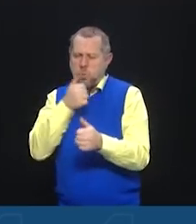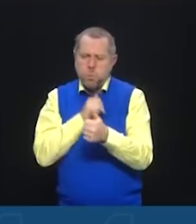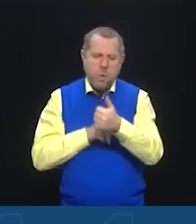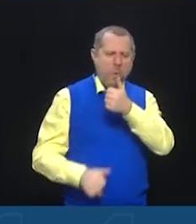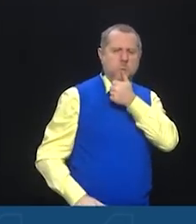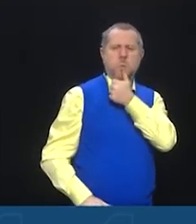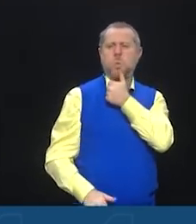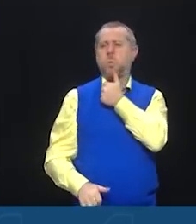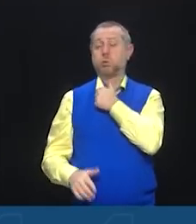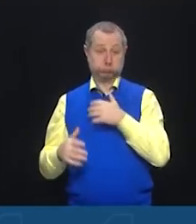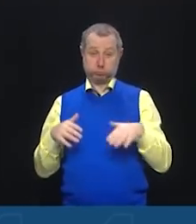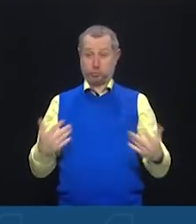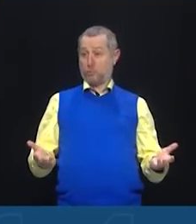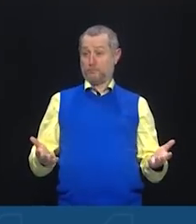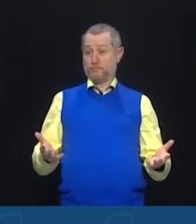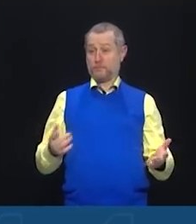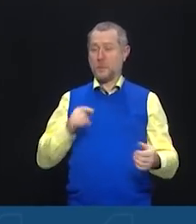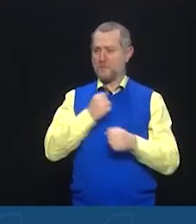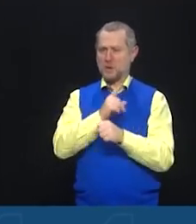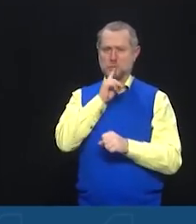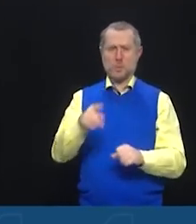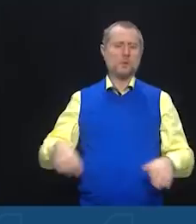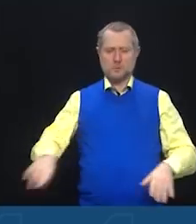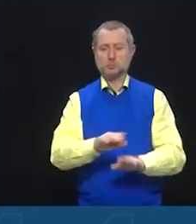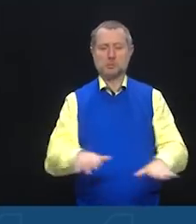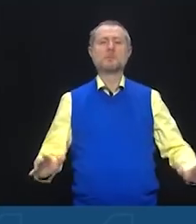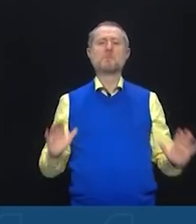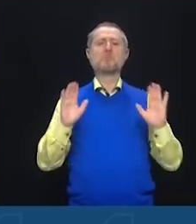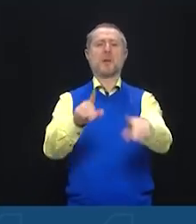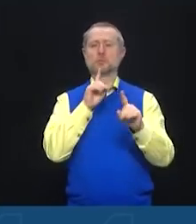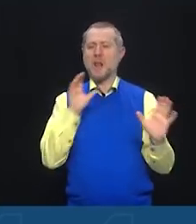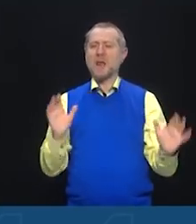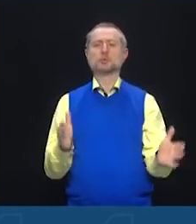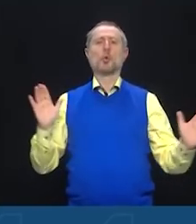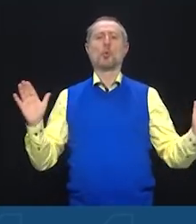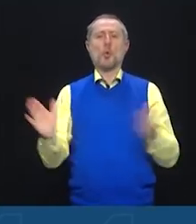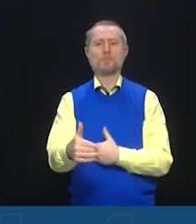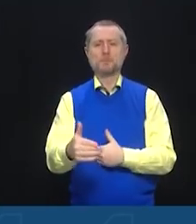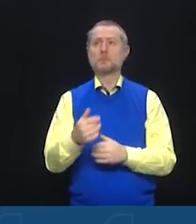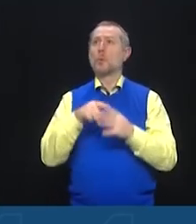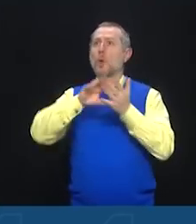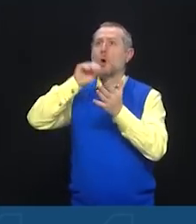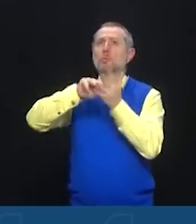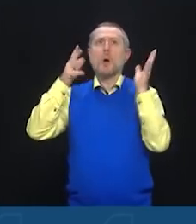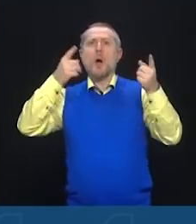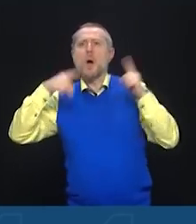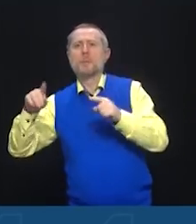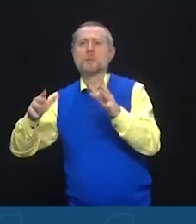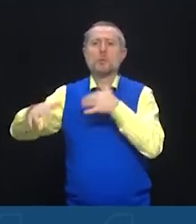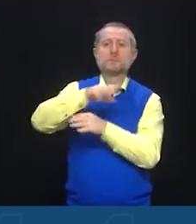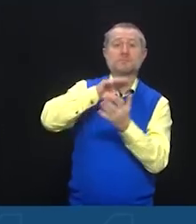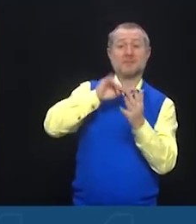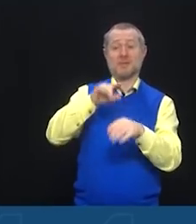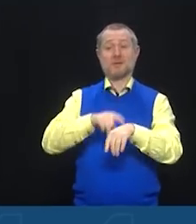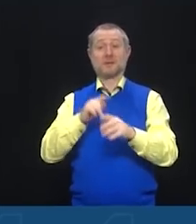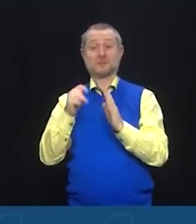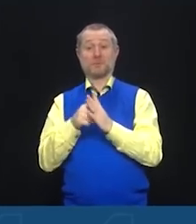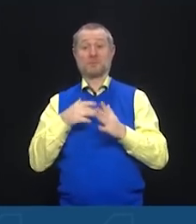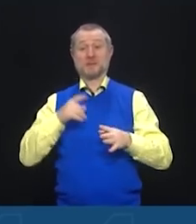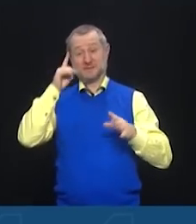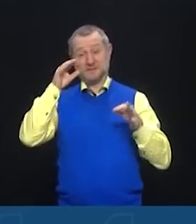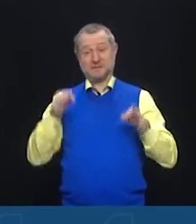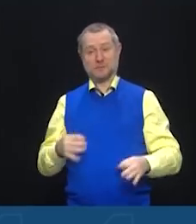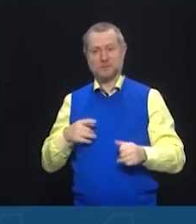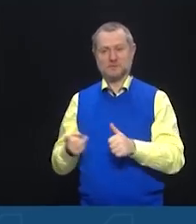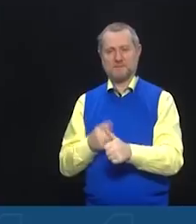to make sure that we got back to the classroom where learning should be occurring, we took a step at that time, literally my first day in office 6